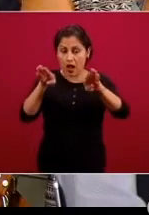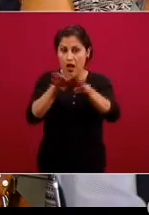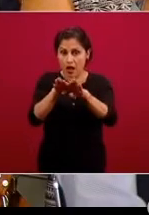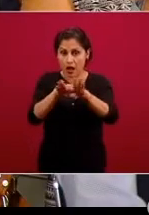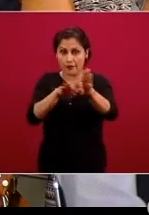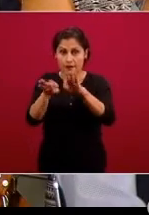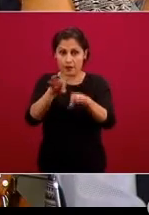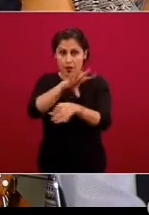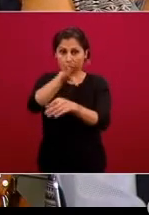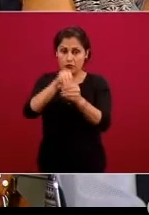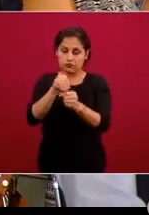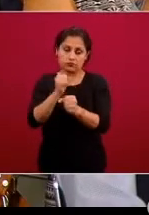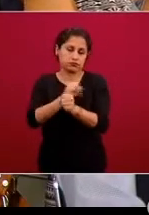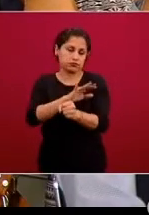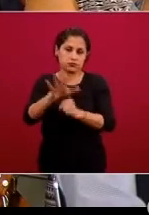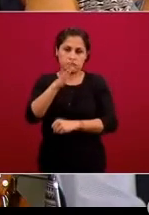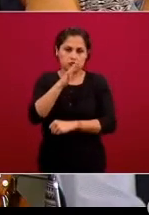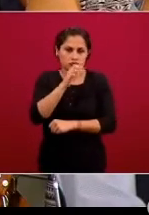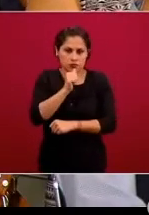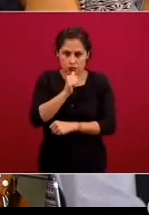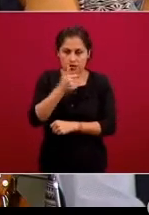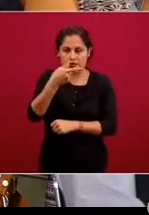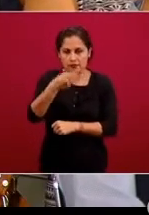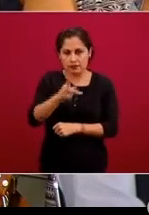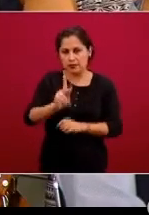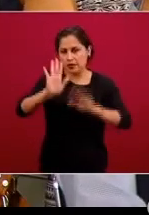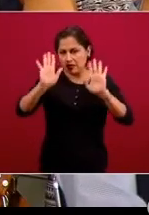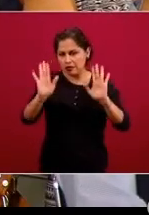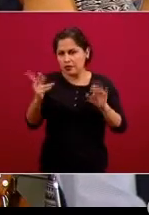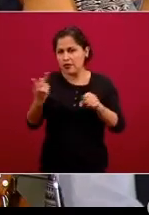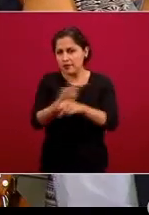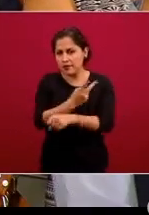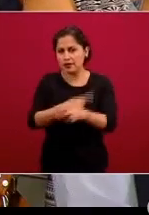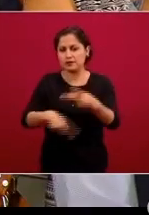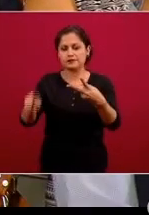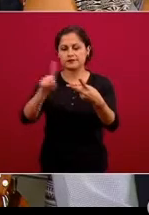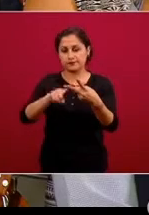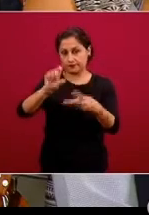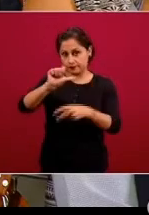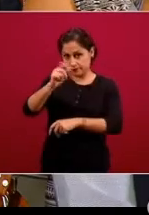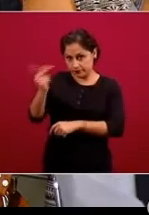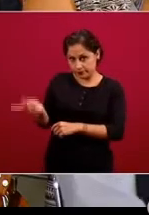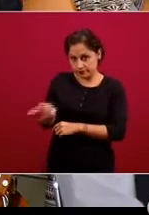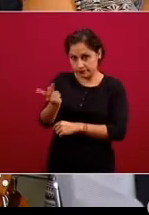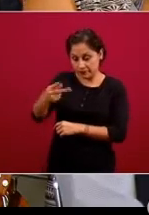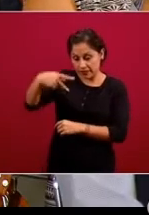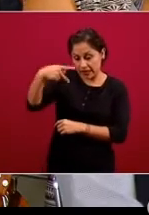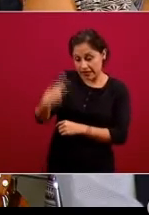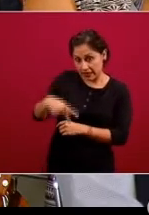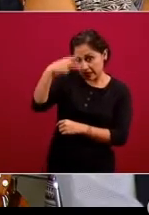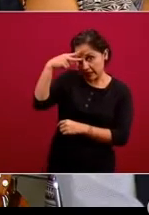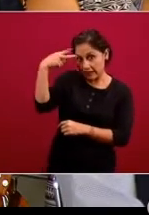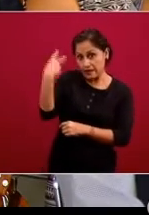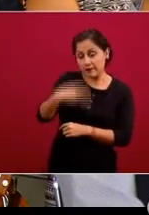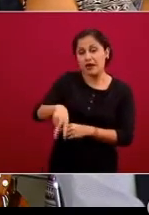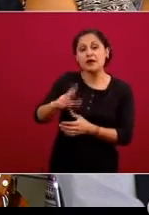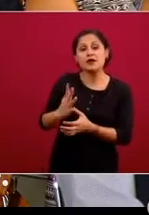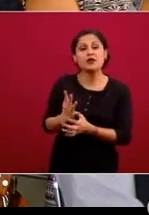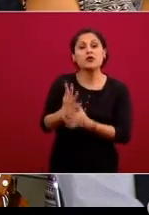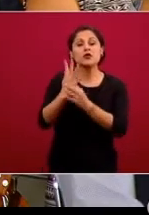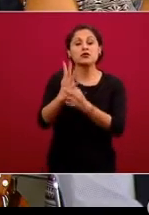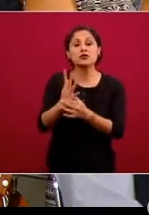very urgent economic necessity. And the following question is, we have a saying here in Mexico, which